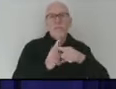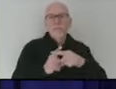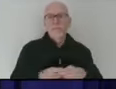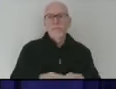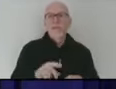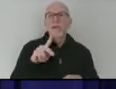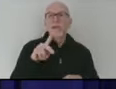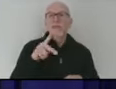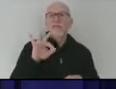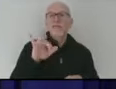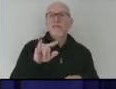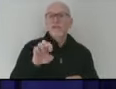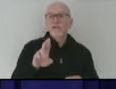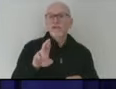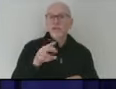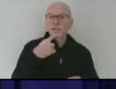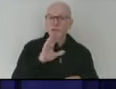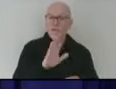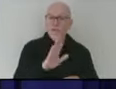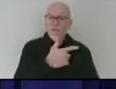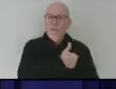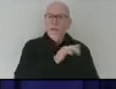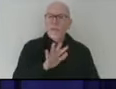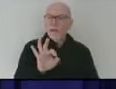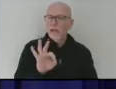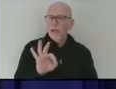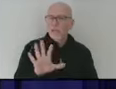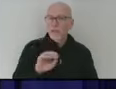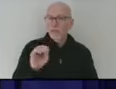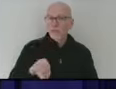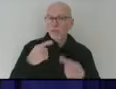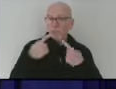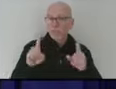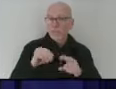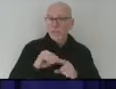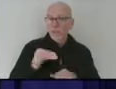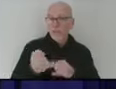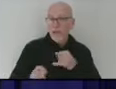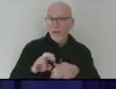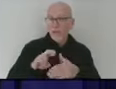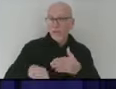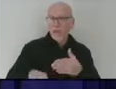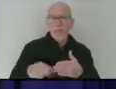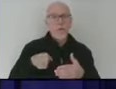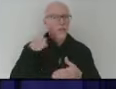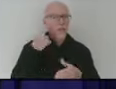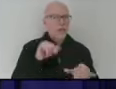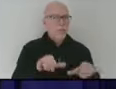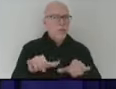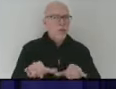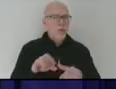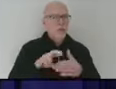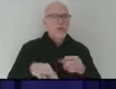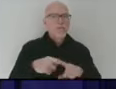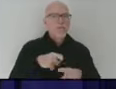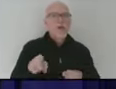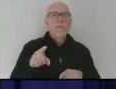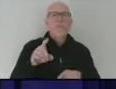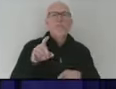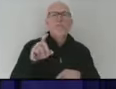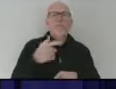is reporting that its vaccine is about 95% effective in final results, and we are hearing similar results from the trials of the